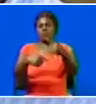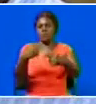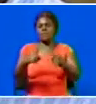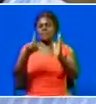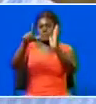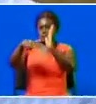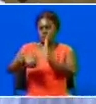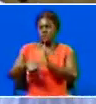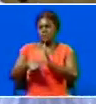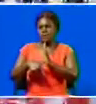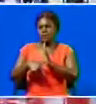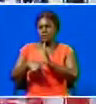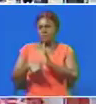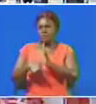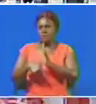course.